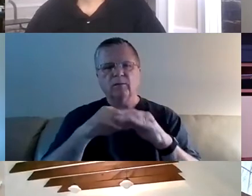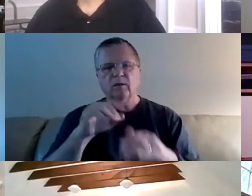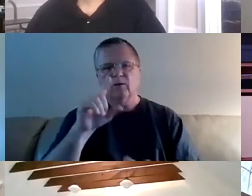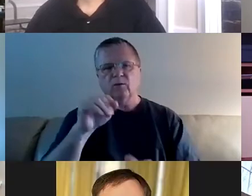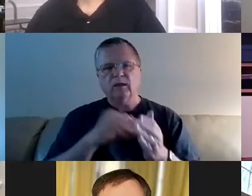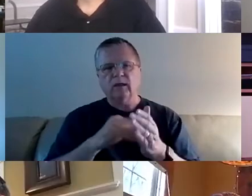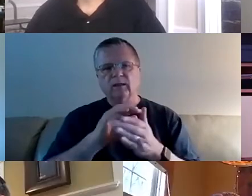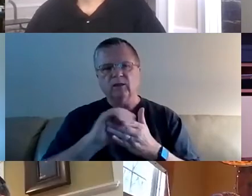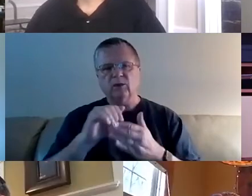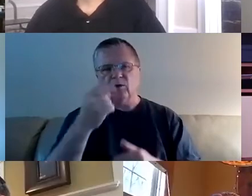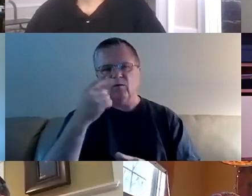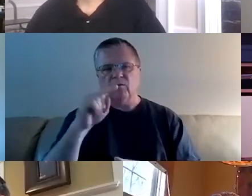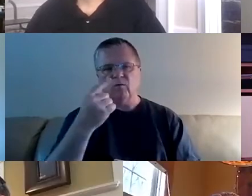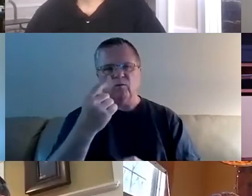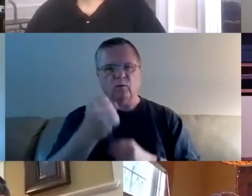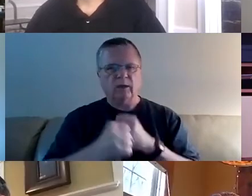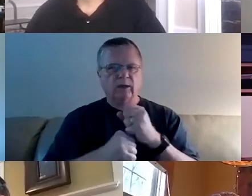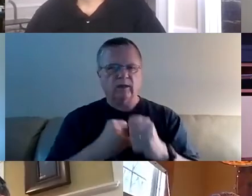for 1 year.